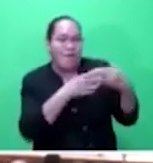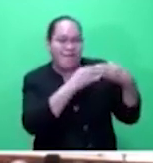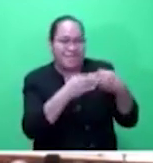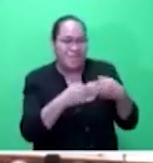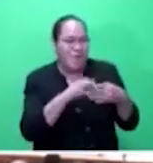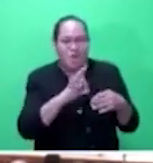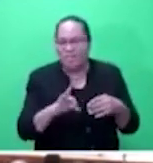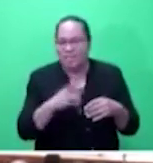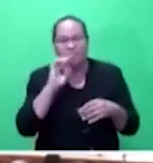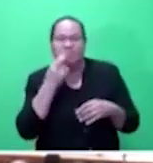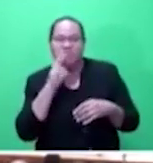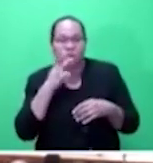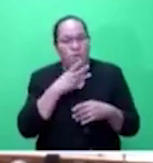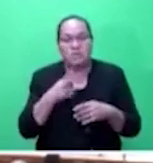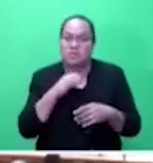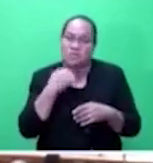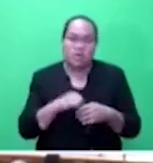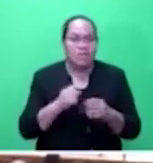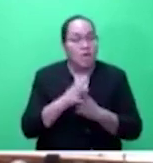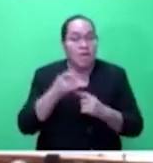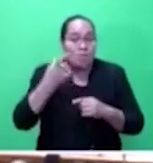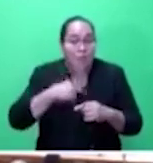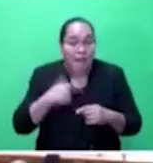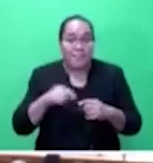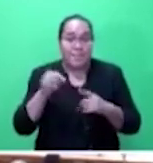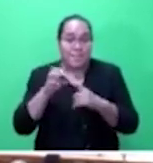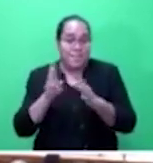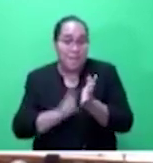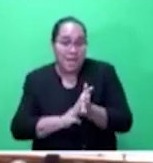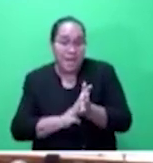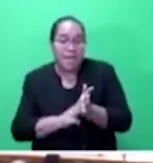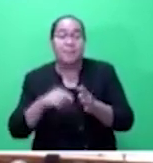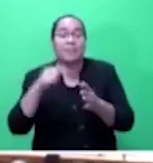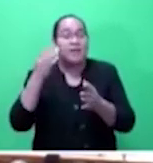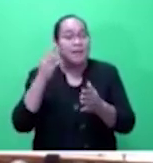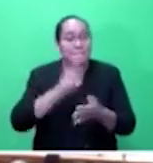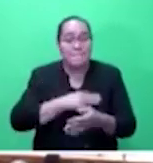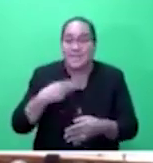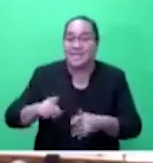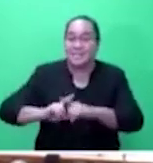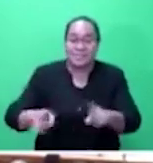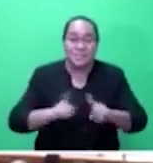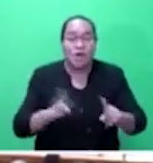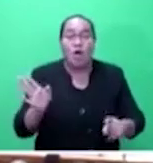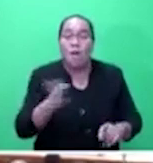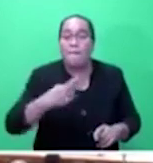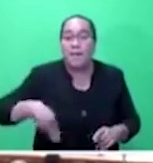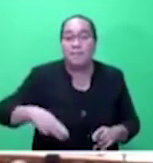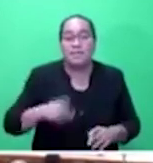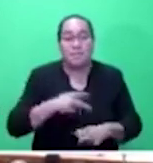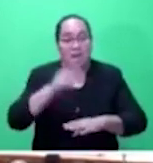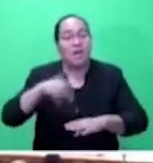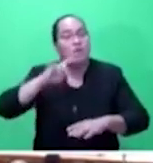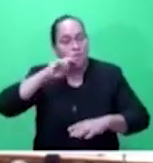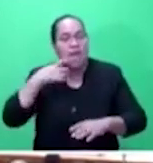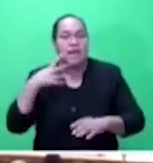why all elected officials, the Prime Minister, ministers, assistant ministers, and all members of Parliament will have